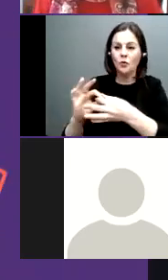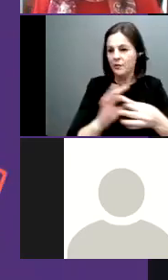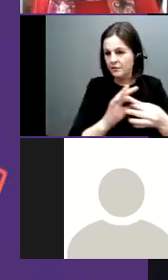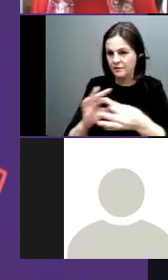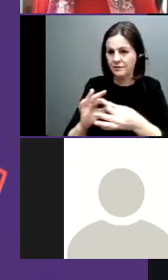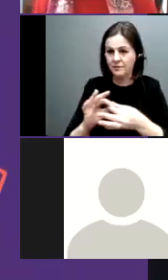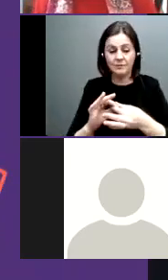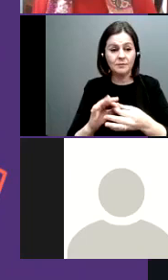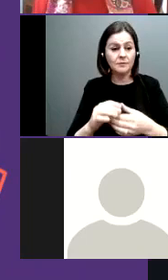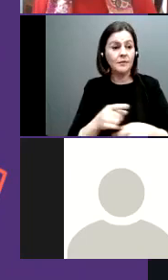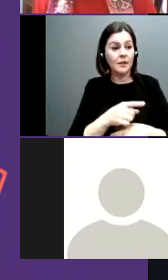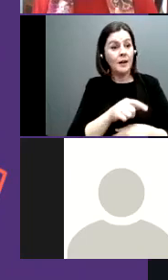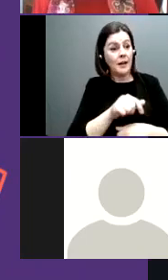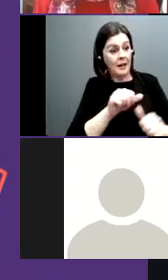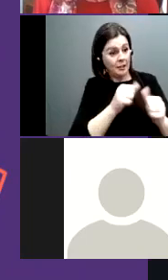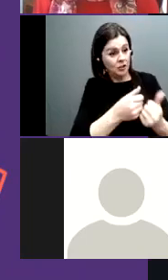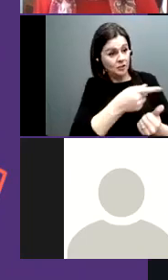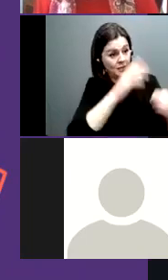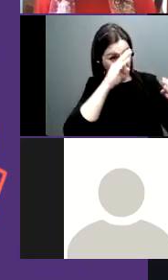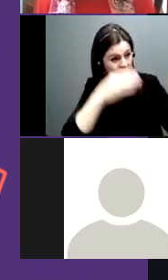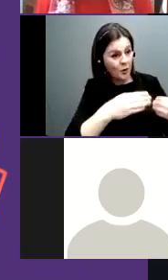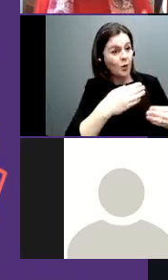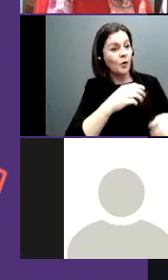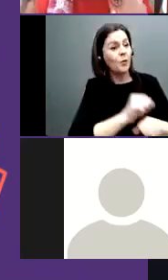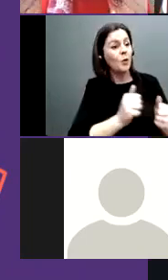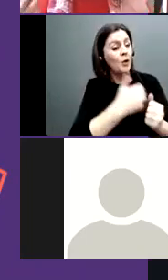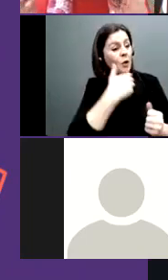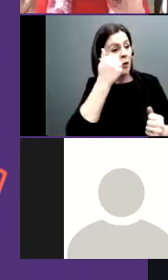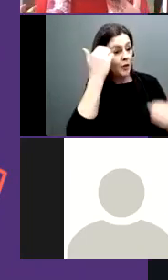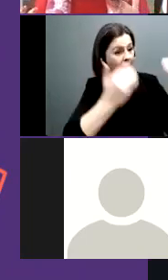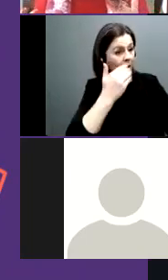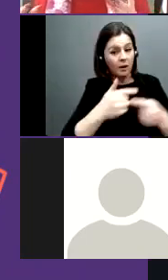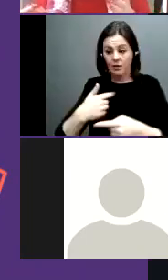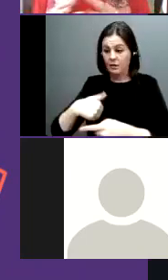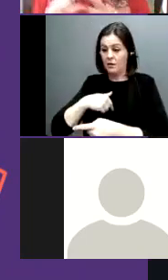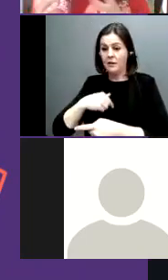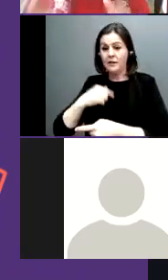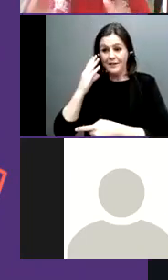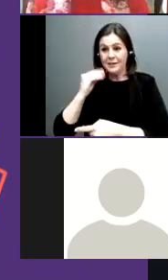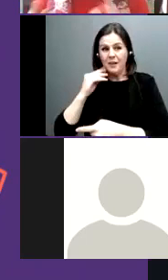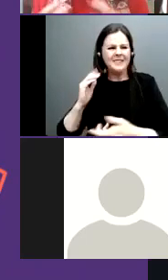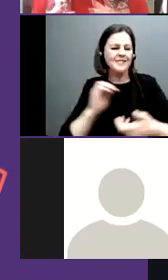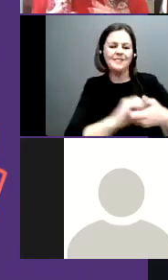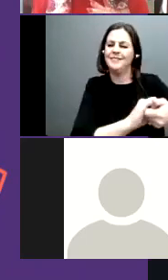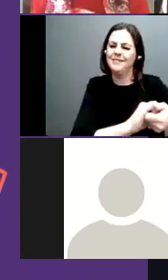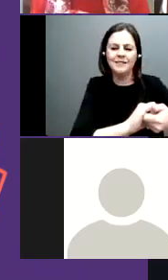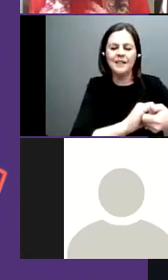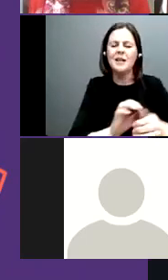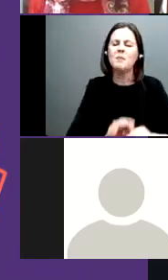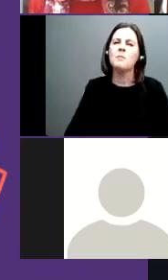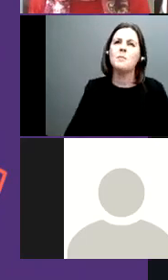working with older adults and who have that expertise. It's so important that we collaborate with others and